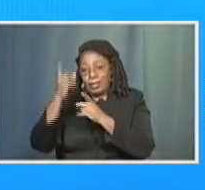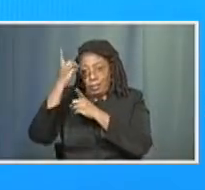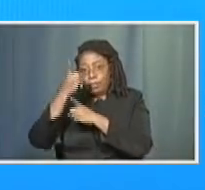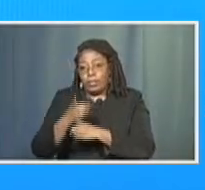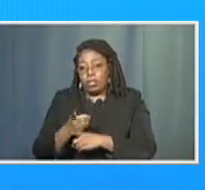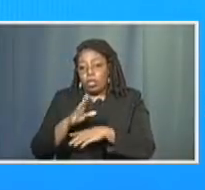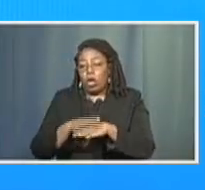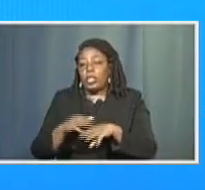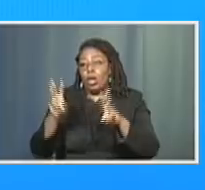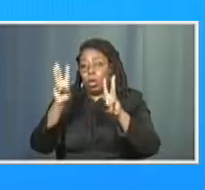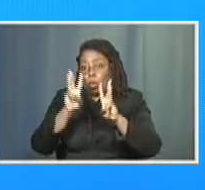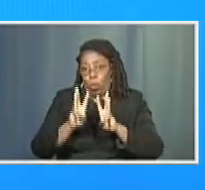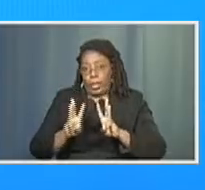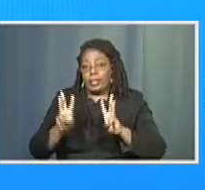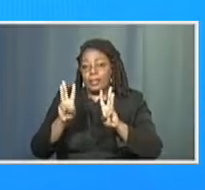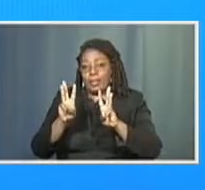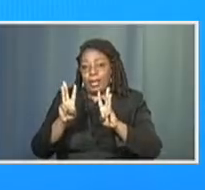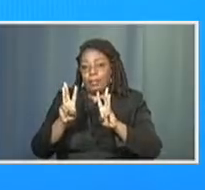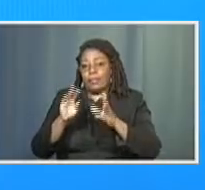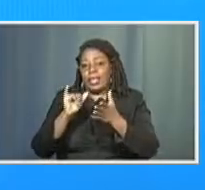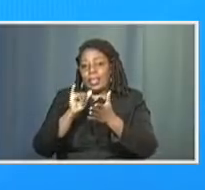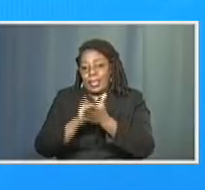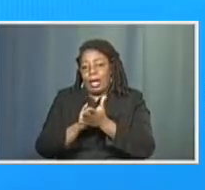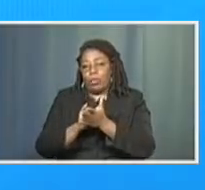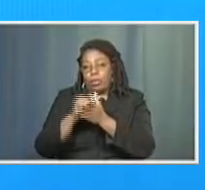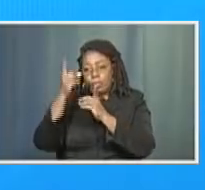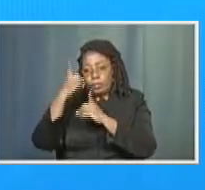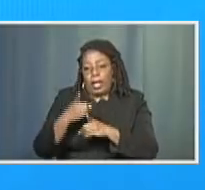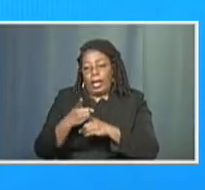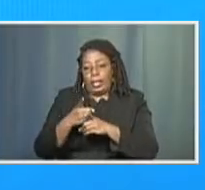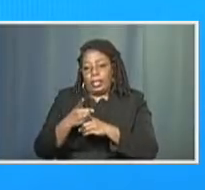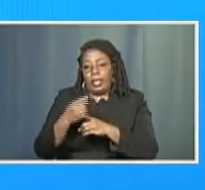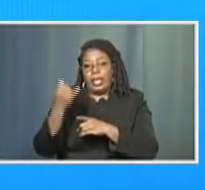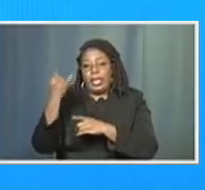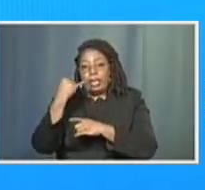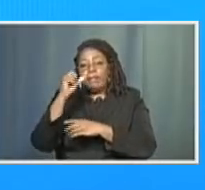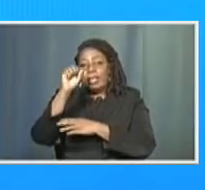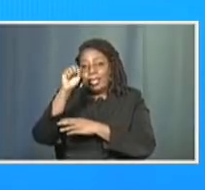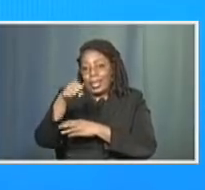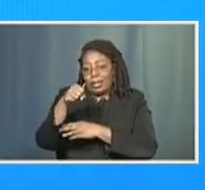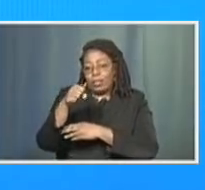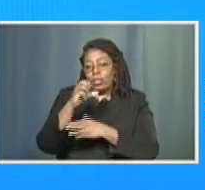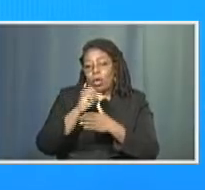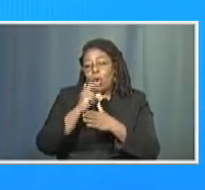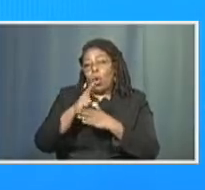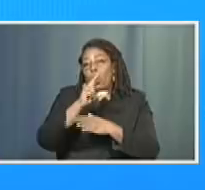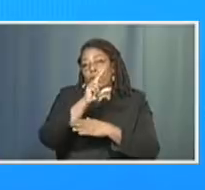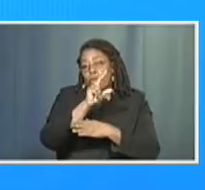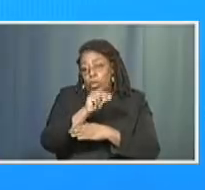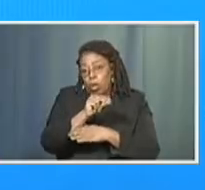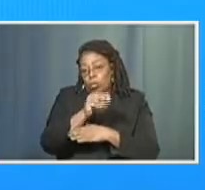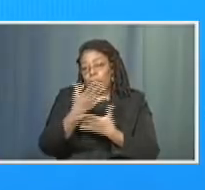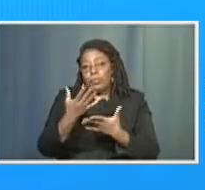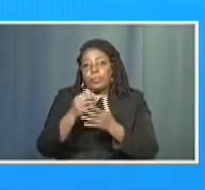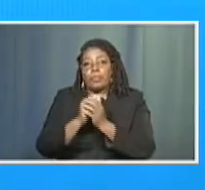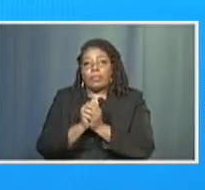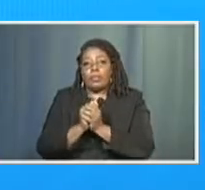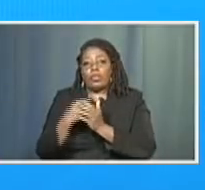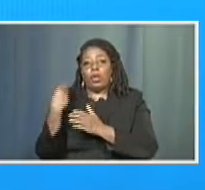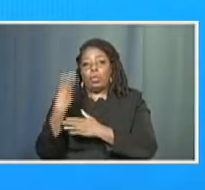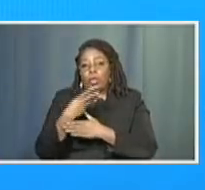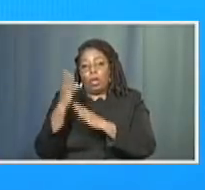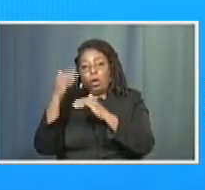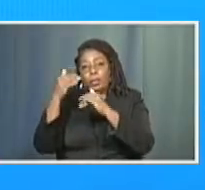decision on Wednesday, that will determine the fate for Carnival. I believe they would be successful, and so we wait